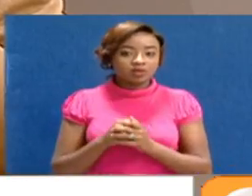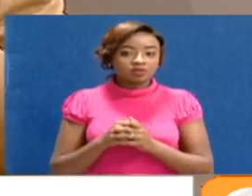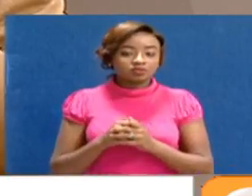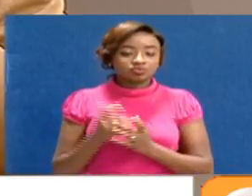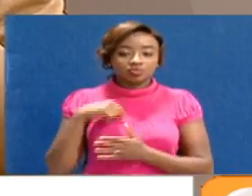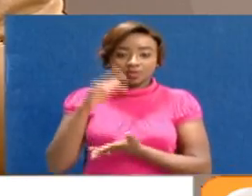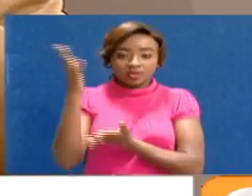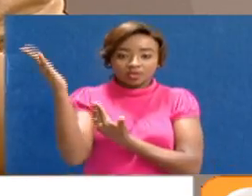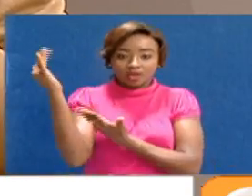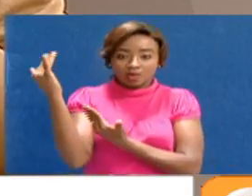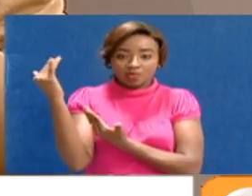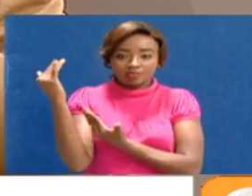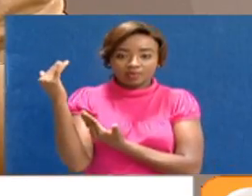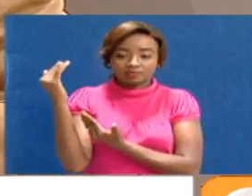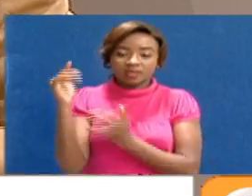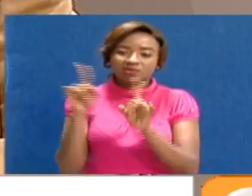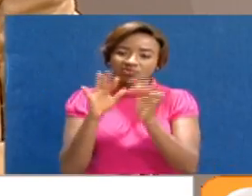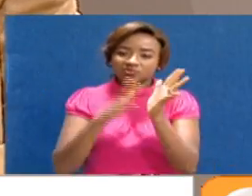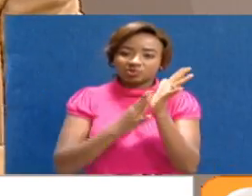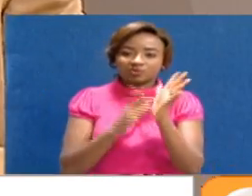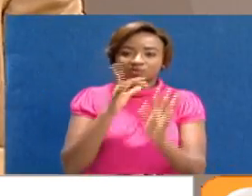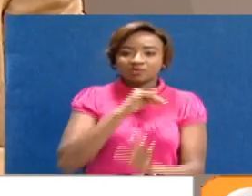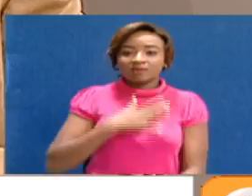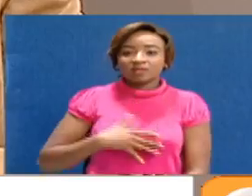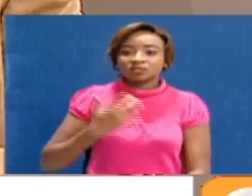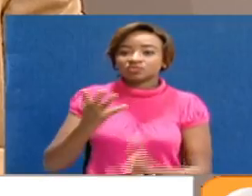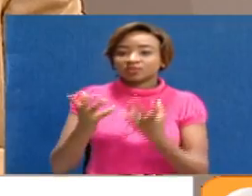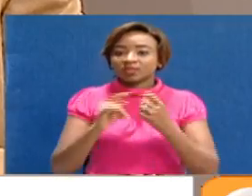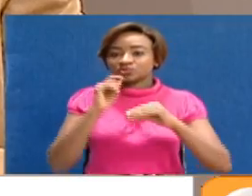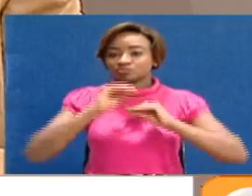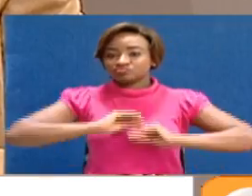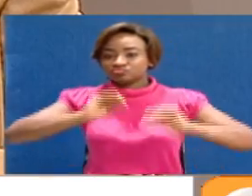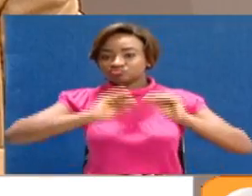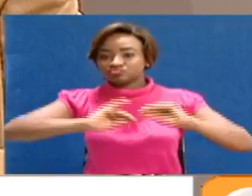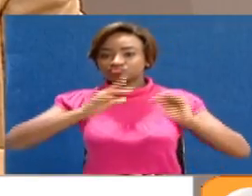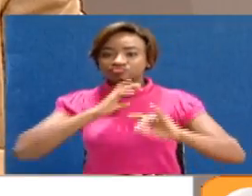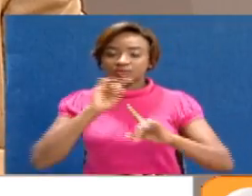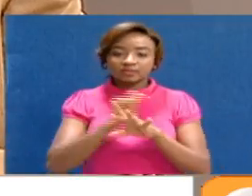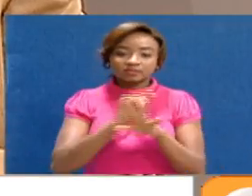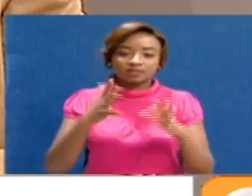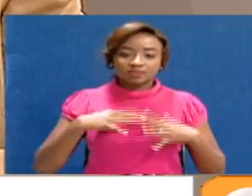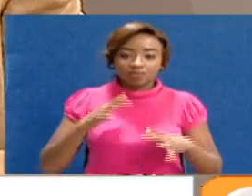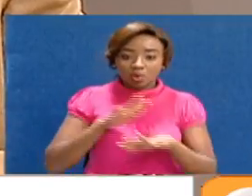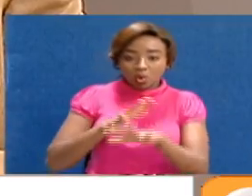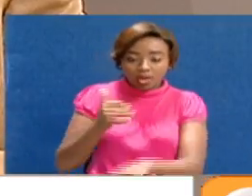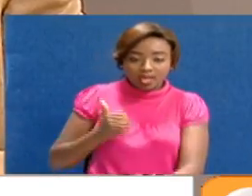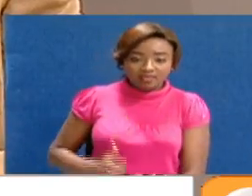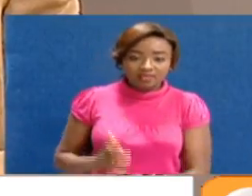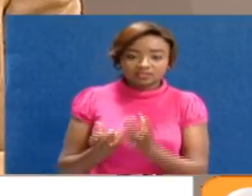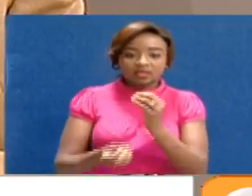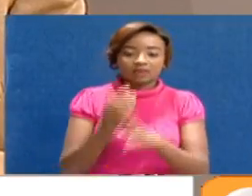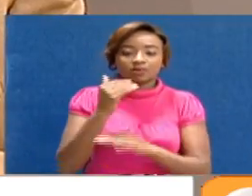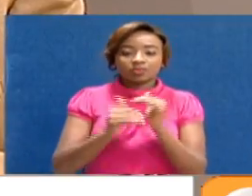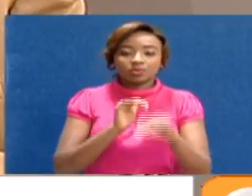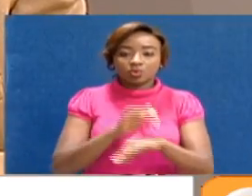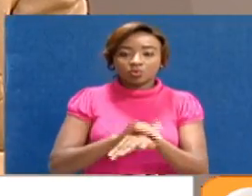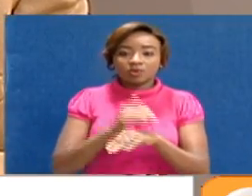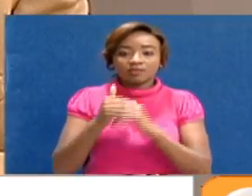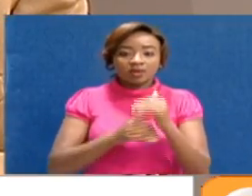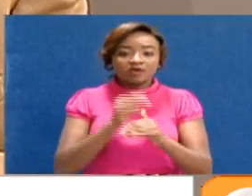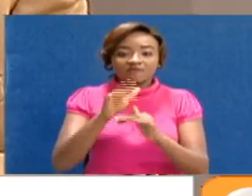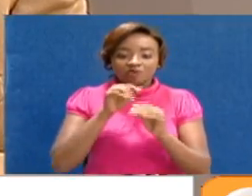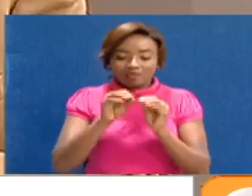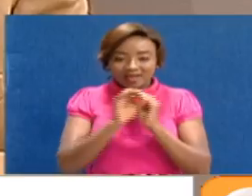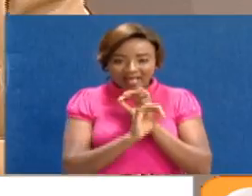and we are hoping that, and we have recommended, let's start teaching ethics. Mm-hmm. And we have developed very good materials. Okay. From, right